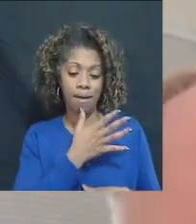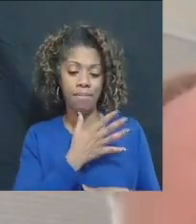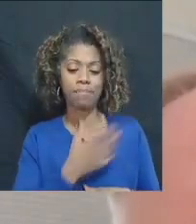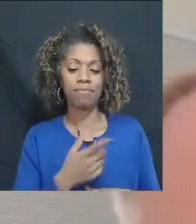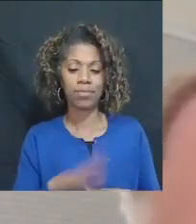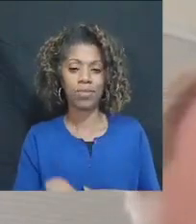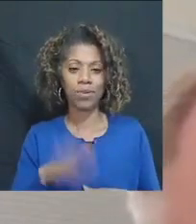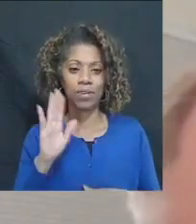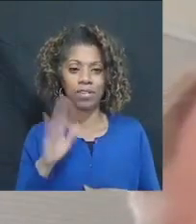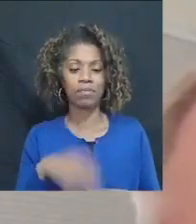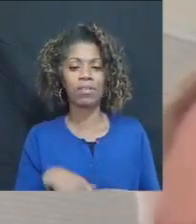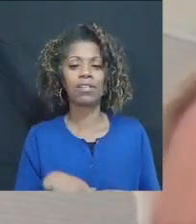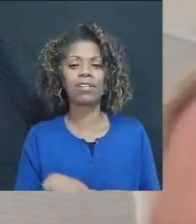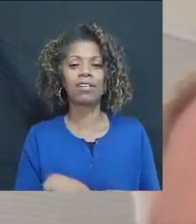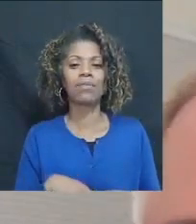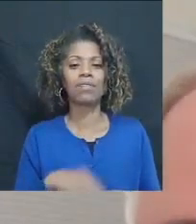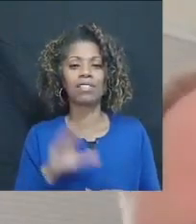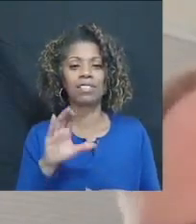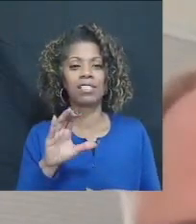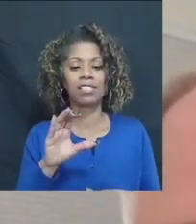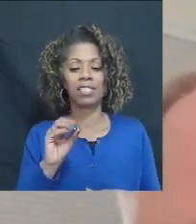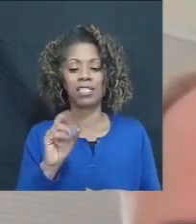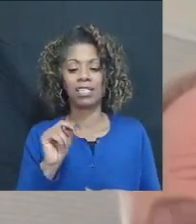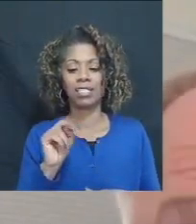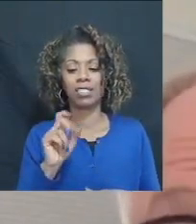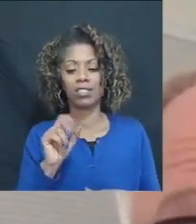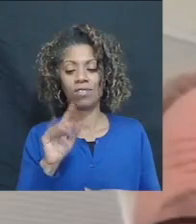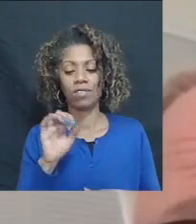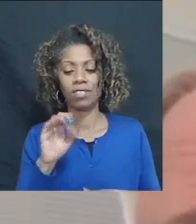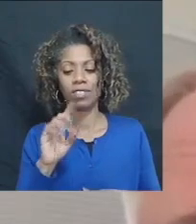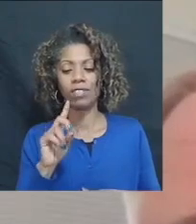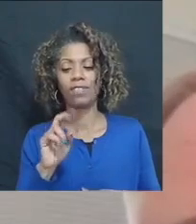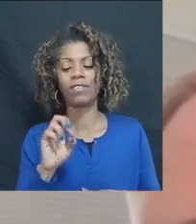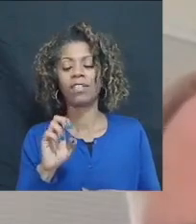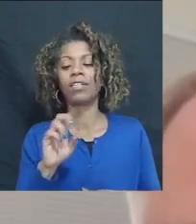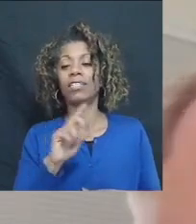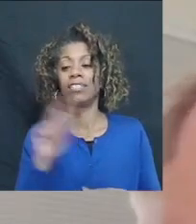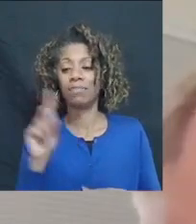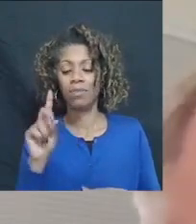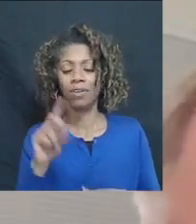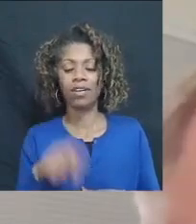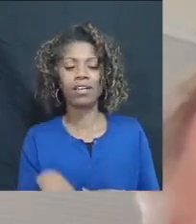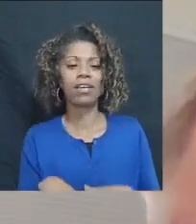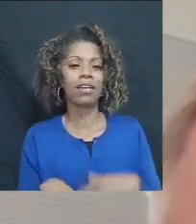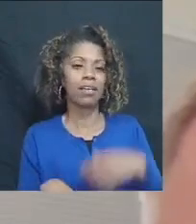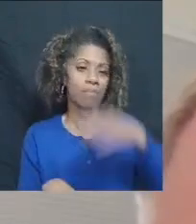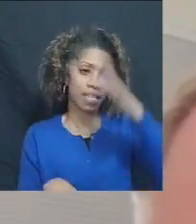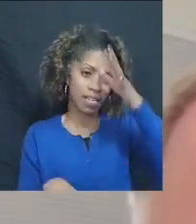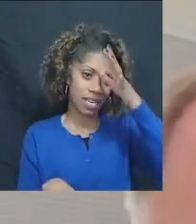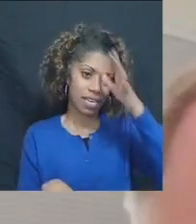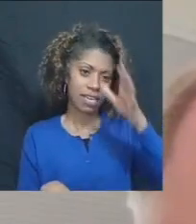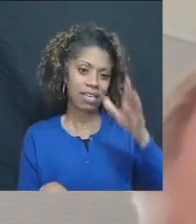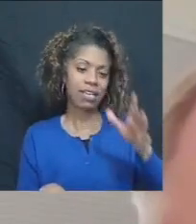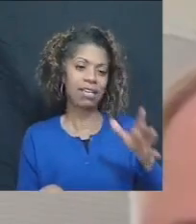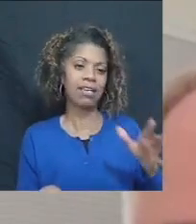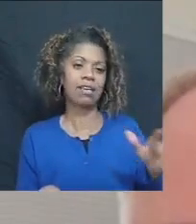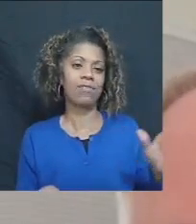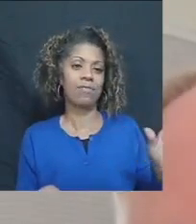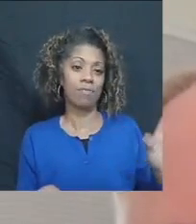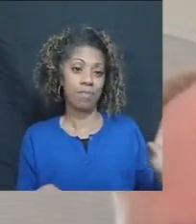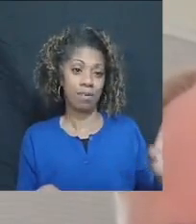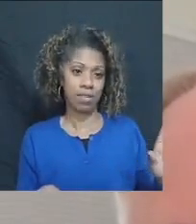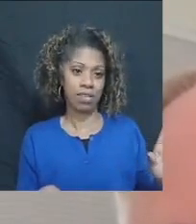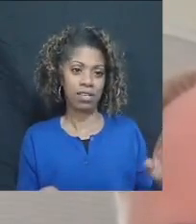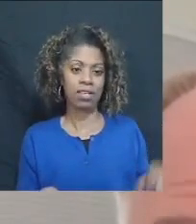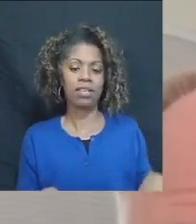bit like a sitcom, and politics was what we talked about all the time. So when I graduated, I thought I was heading into